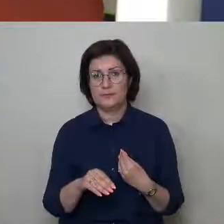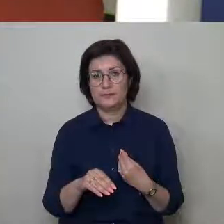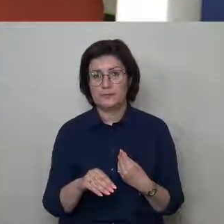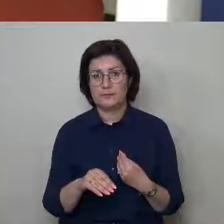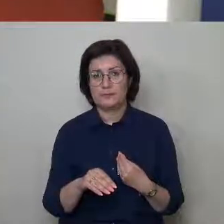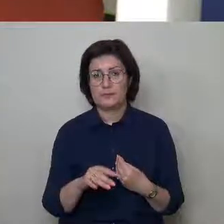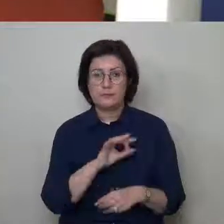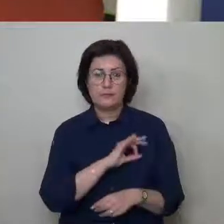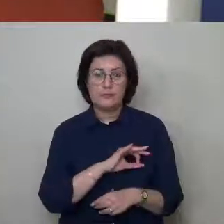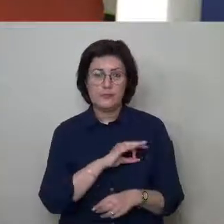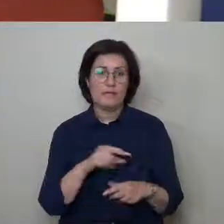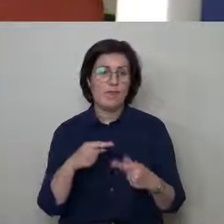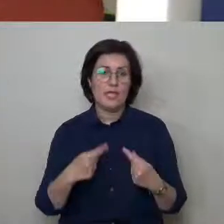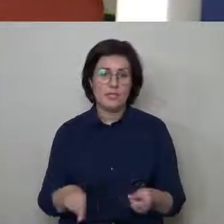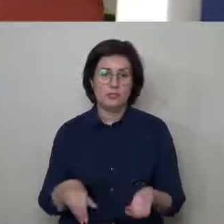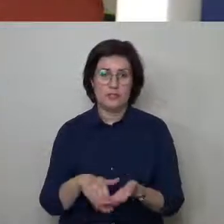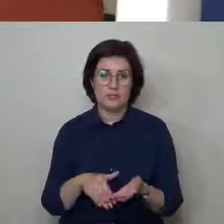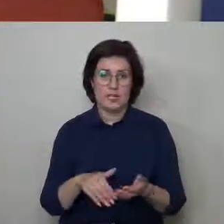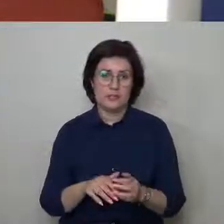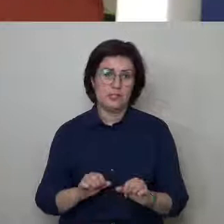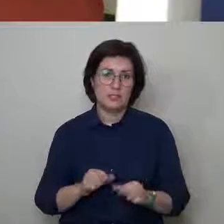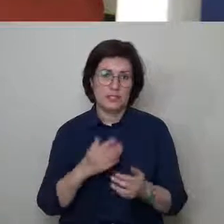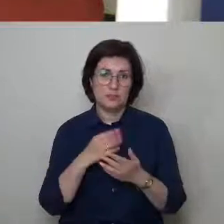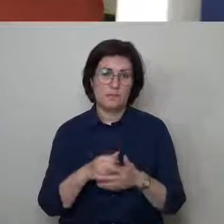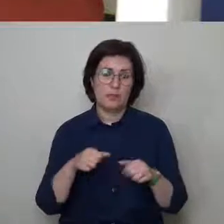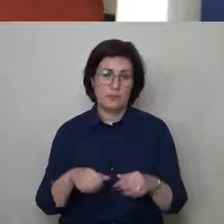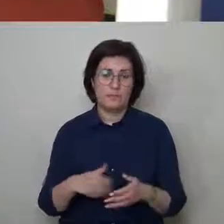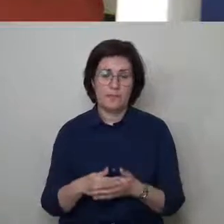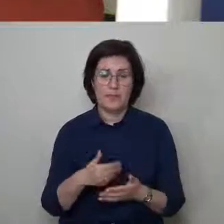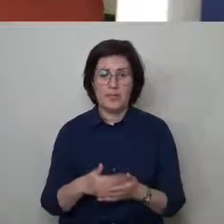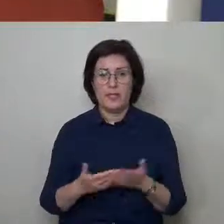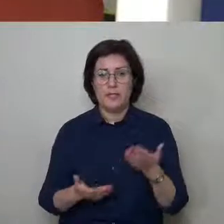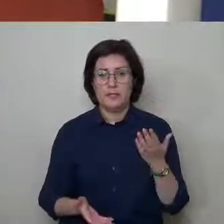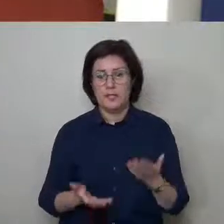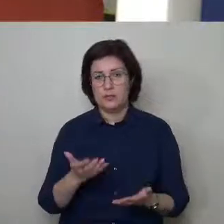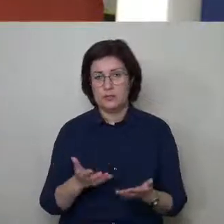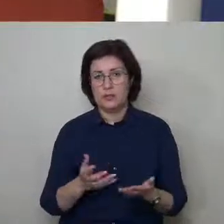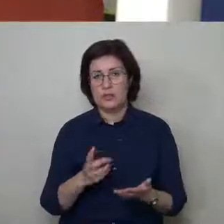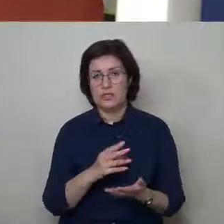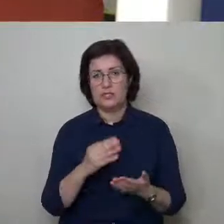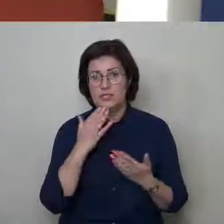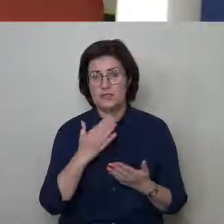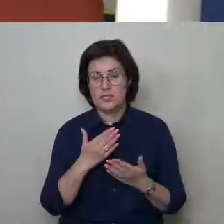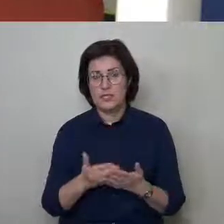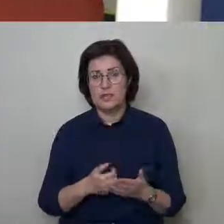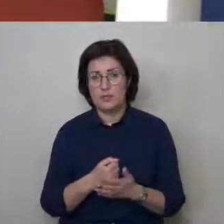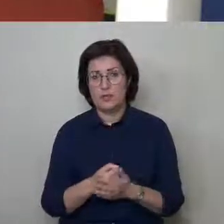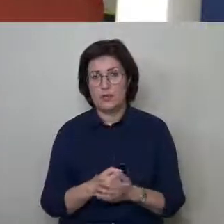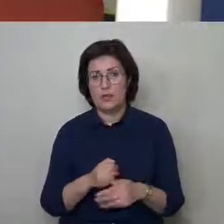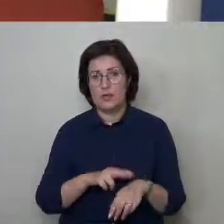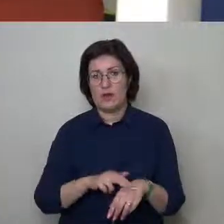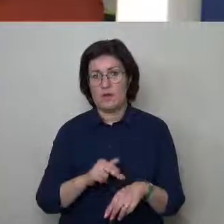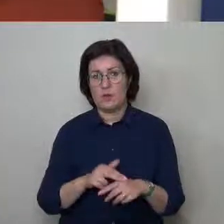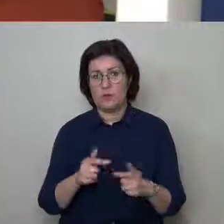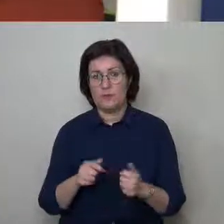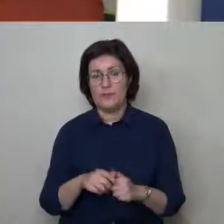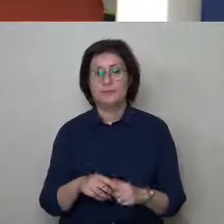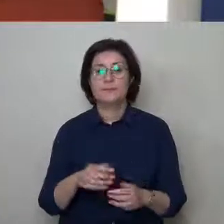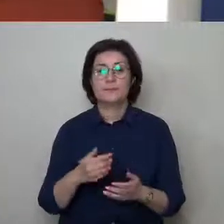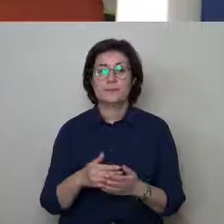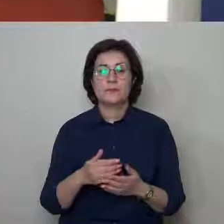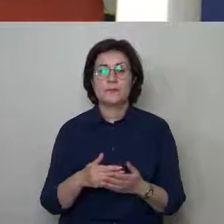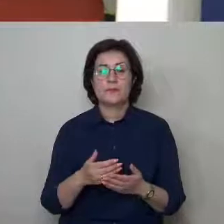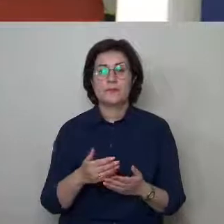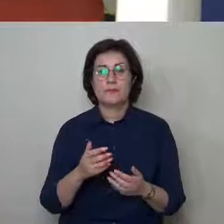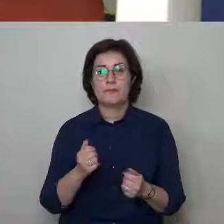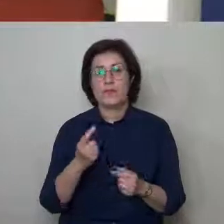better, I believe, to use other methods of having one's rights protected rather than a complaint